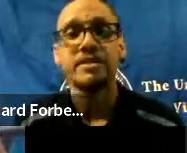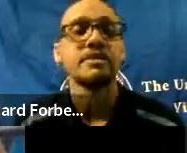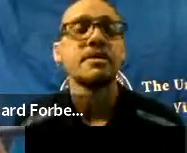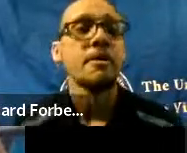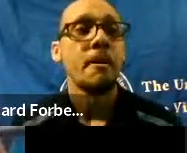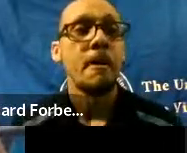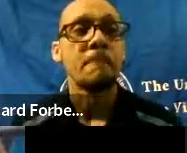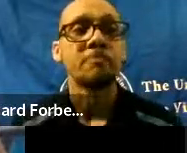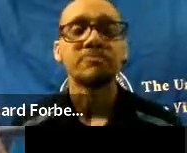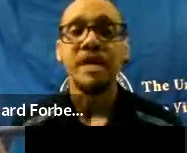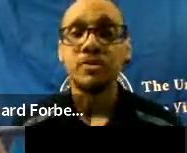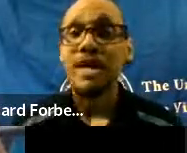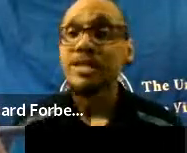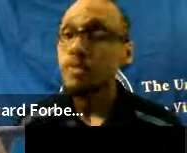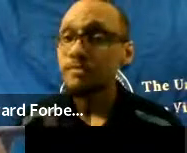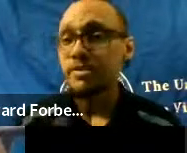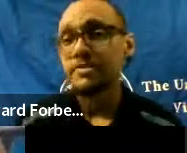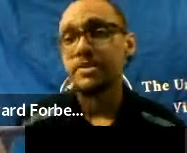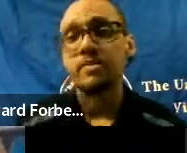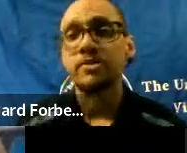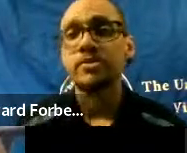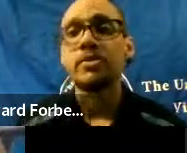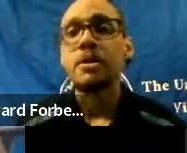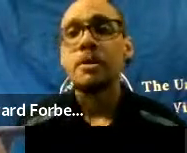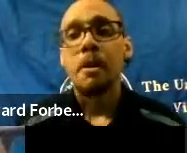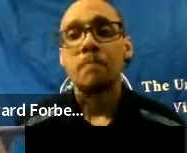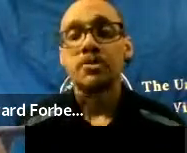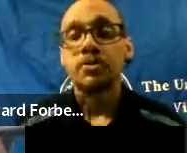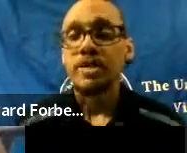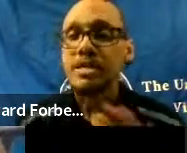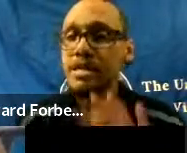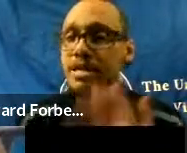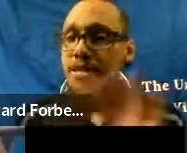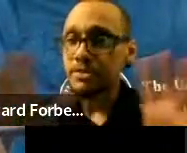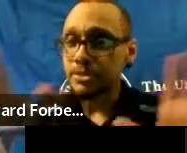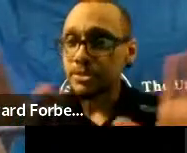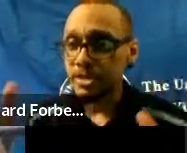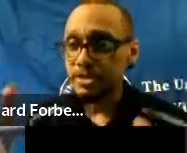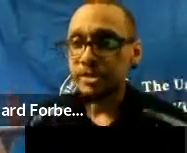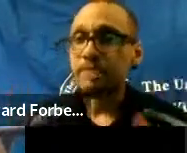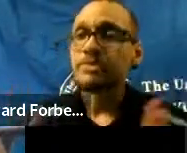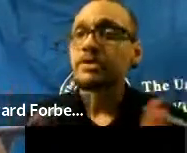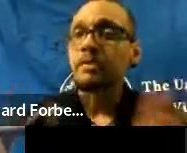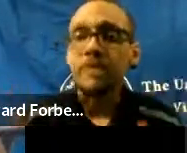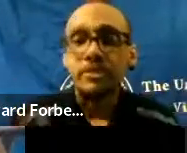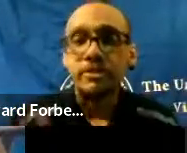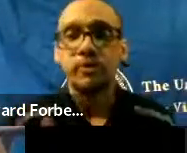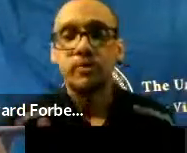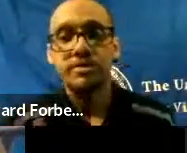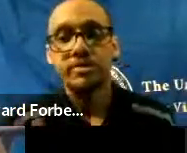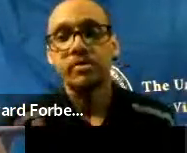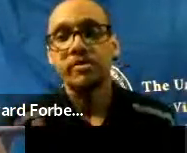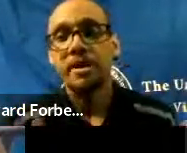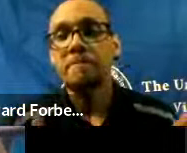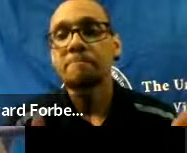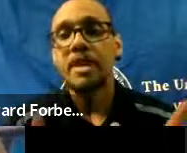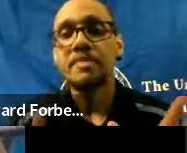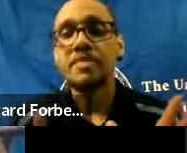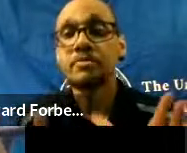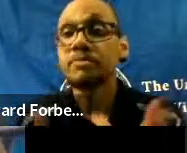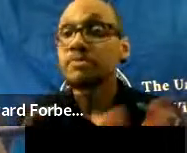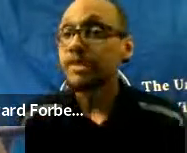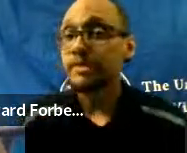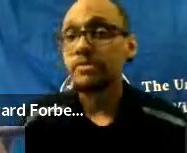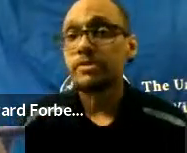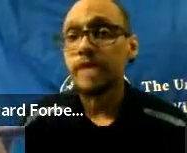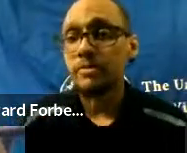marine science. And so that's one of the things that we do. So the students are able to complete the 4 weeks of the program,